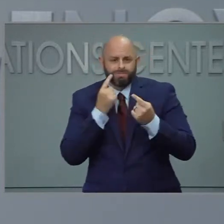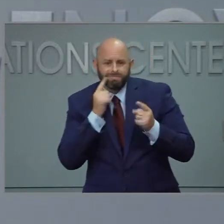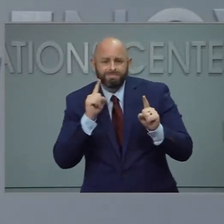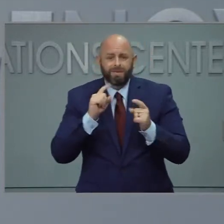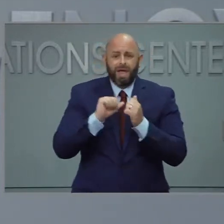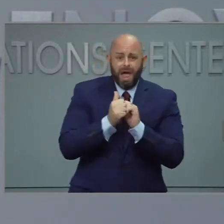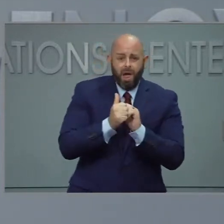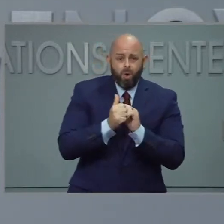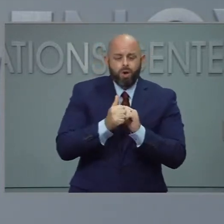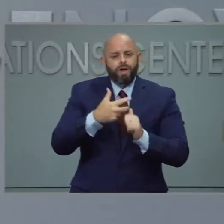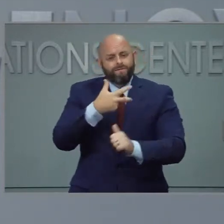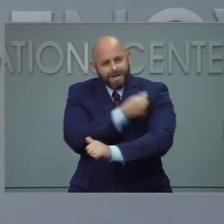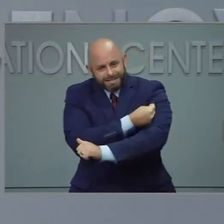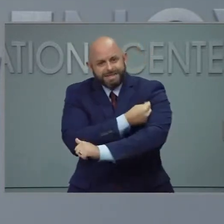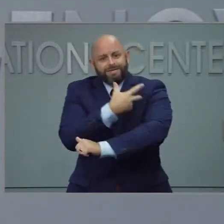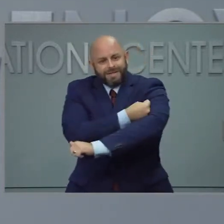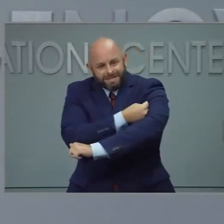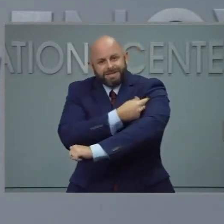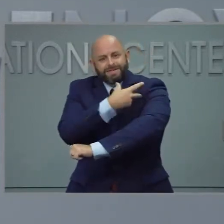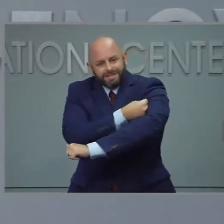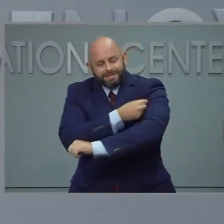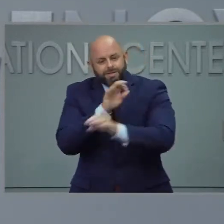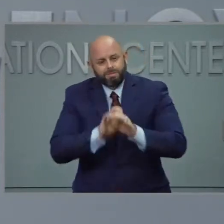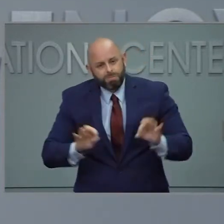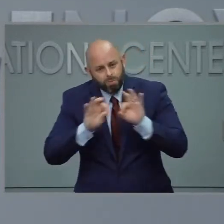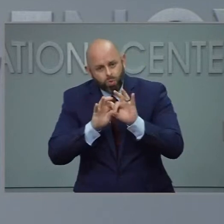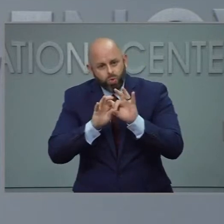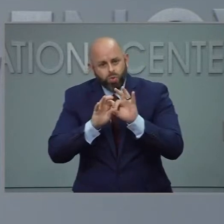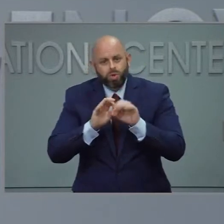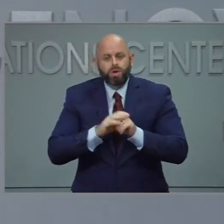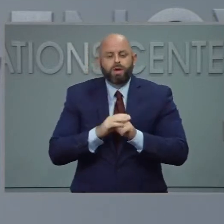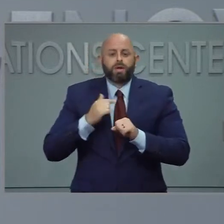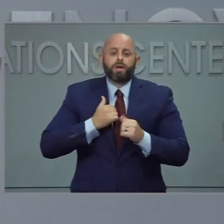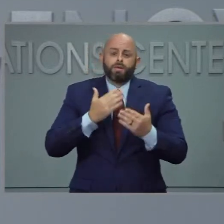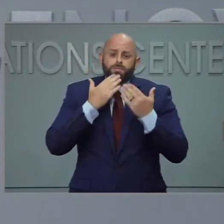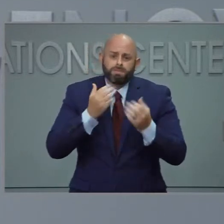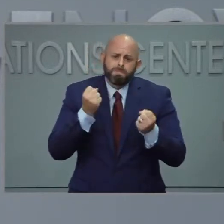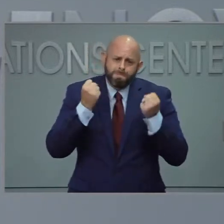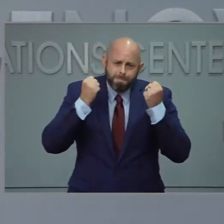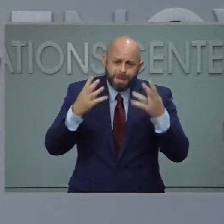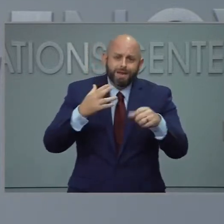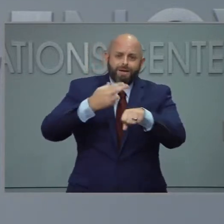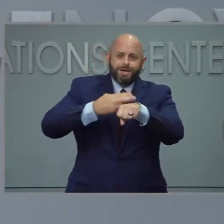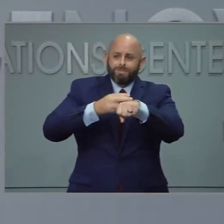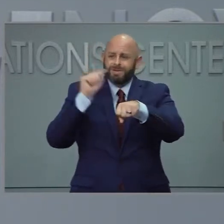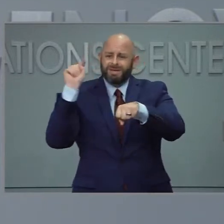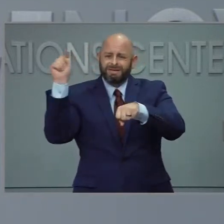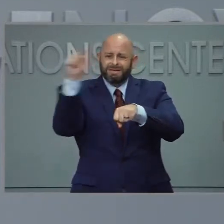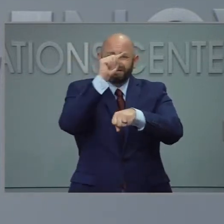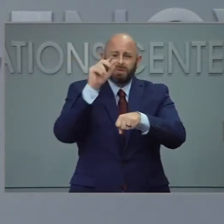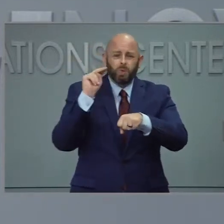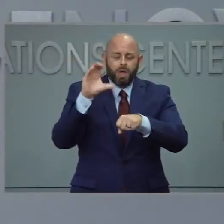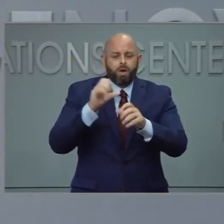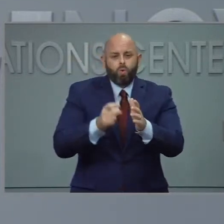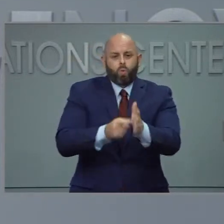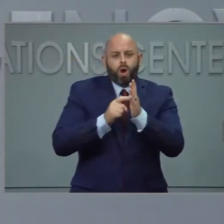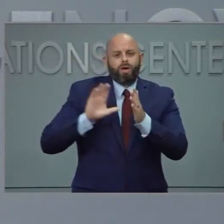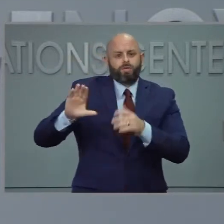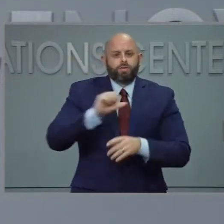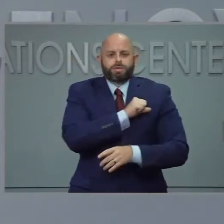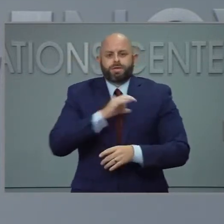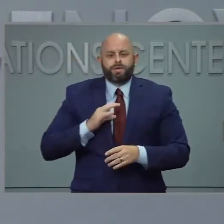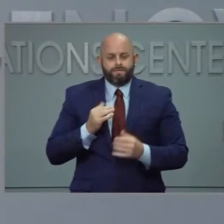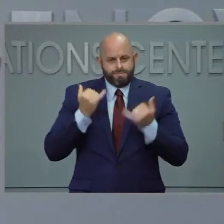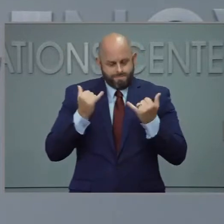is vaccination. I am thankful to the numerous health systems that are leading the way and requiring vaccinations to protect